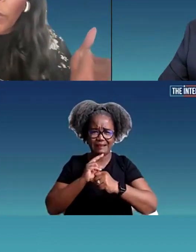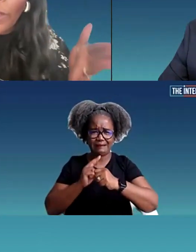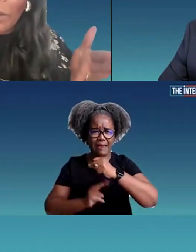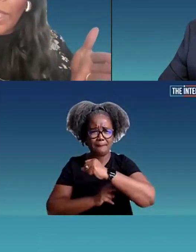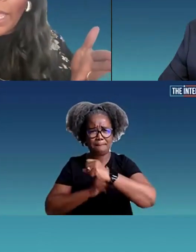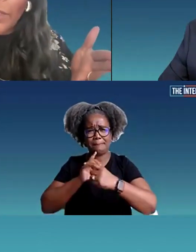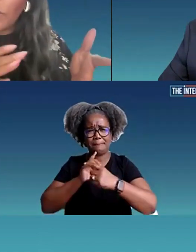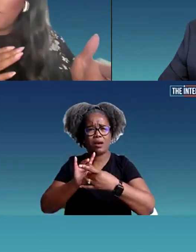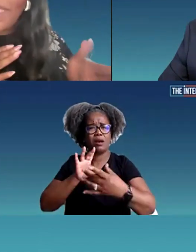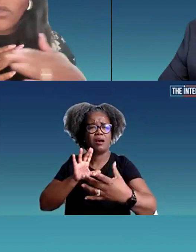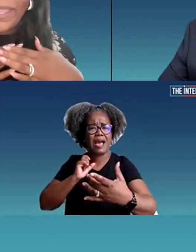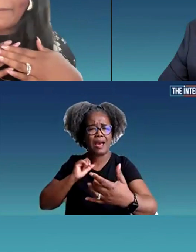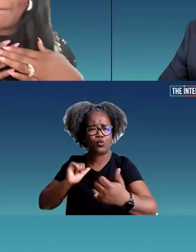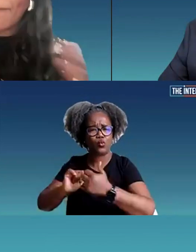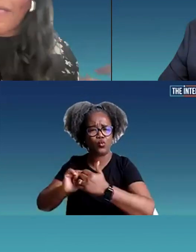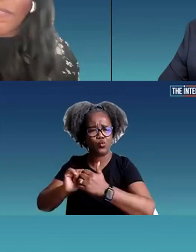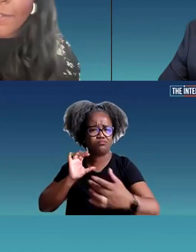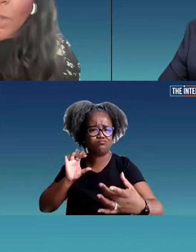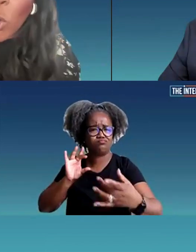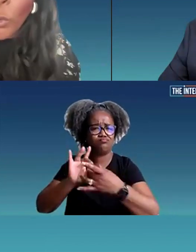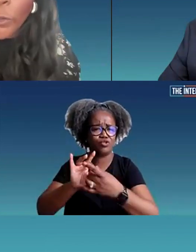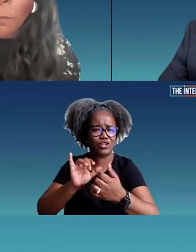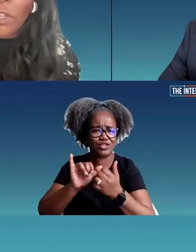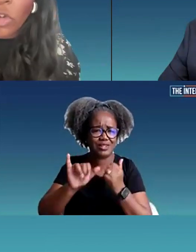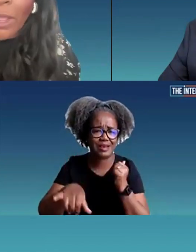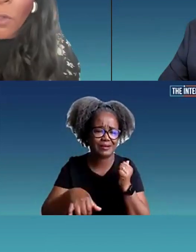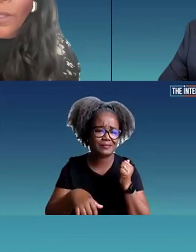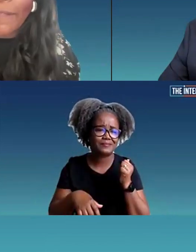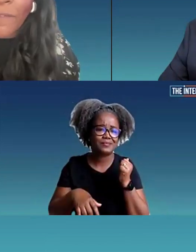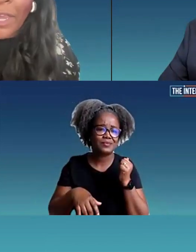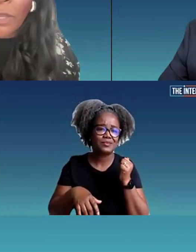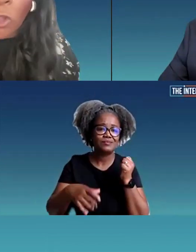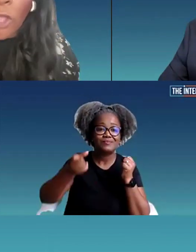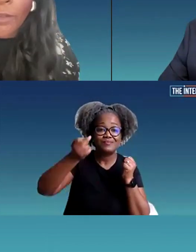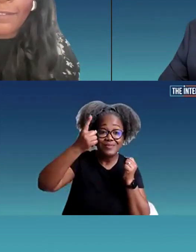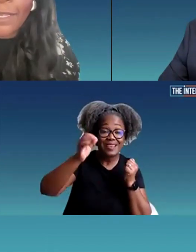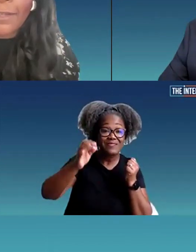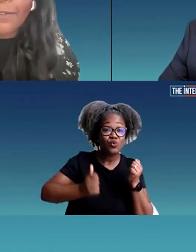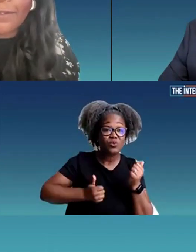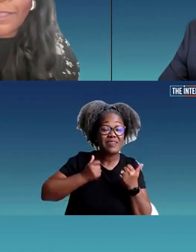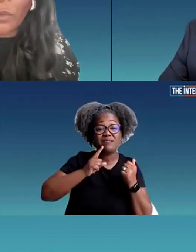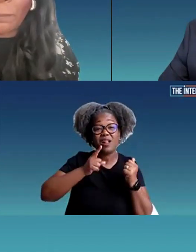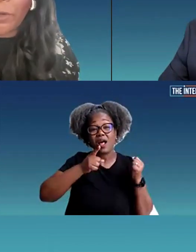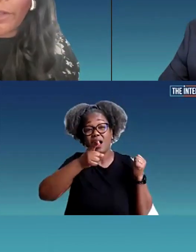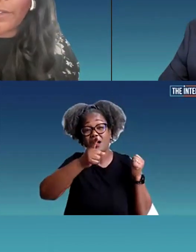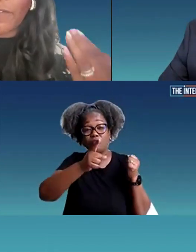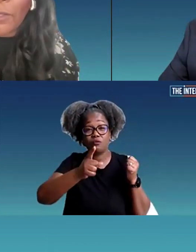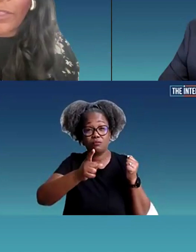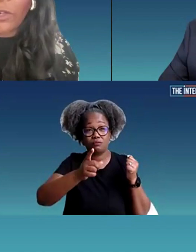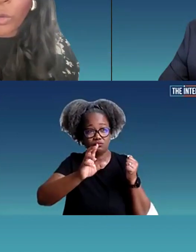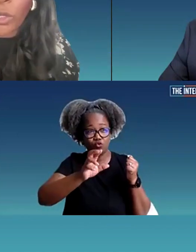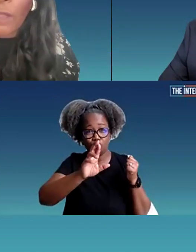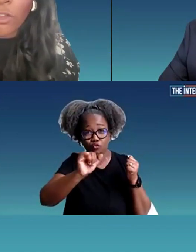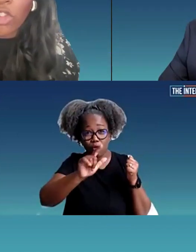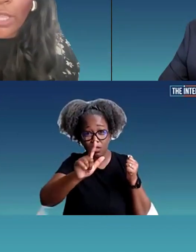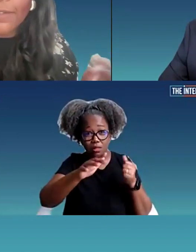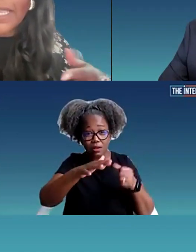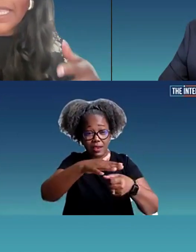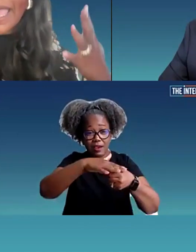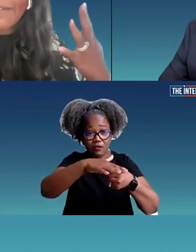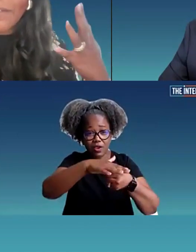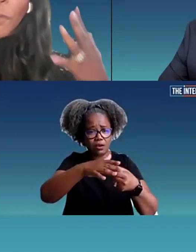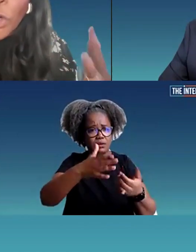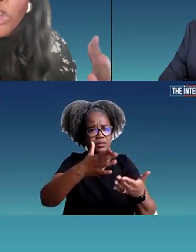in a rural area, you may wait months or you may travel a very long distance to see a reproductive health